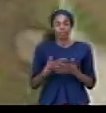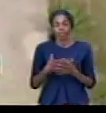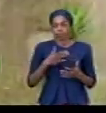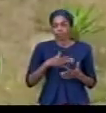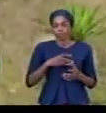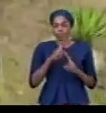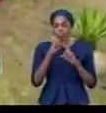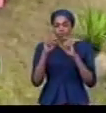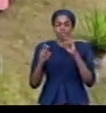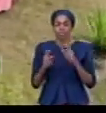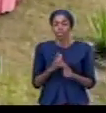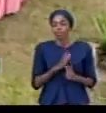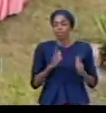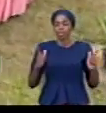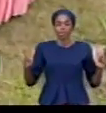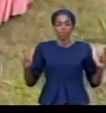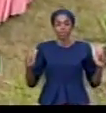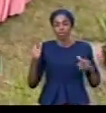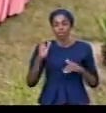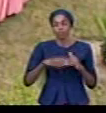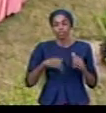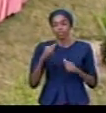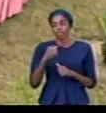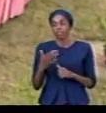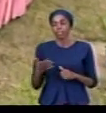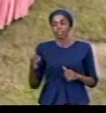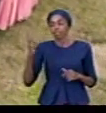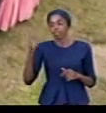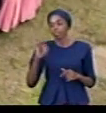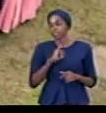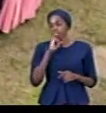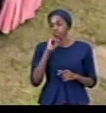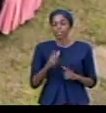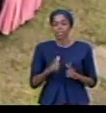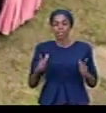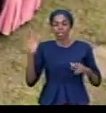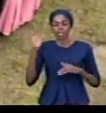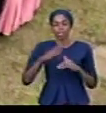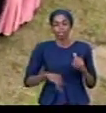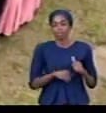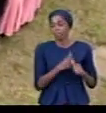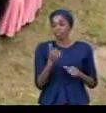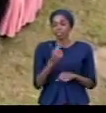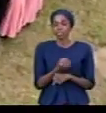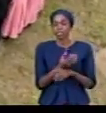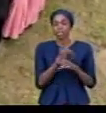anything. God is bigger than any mountain I cannot